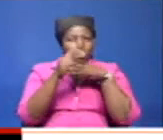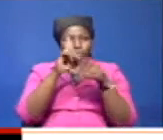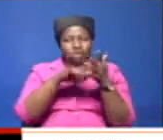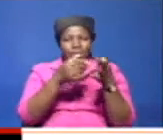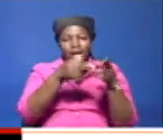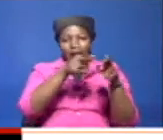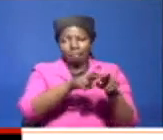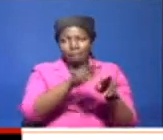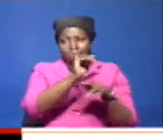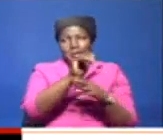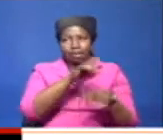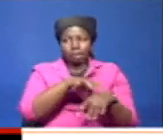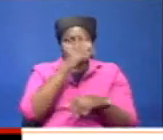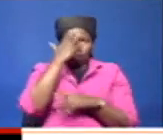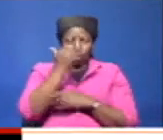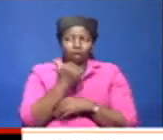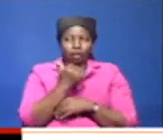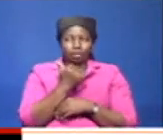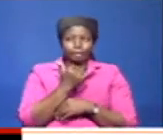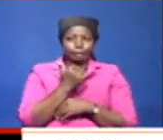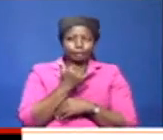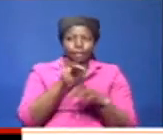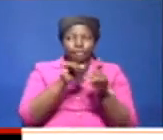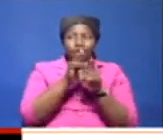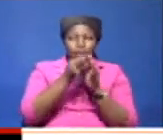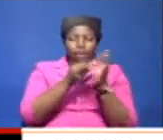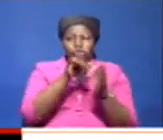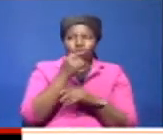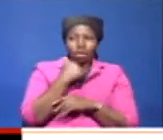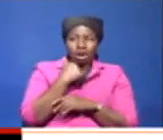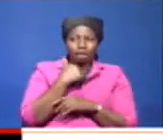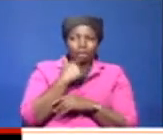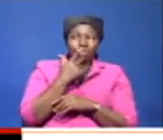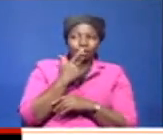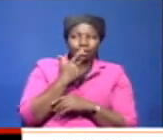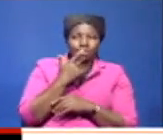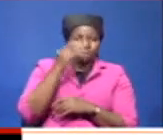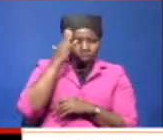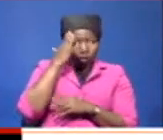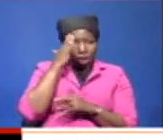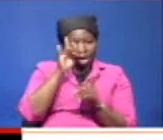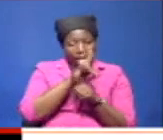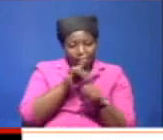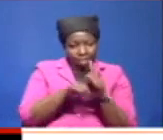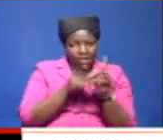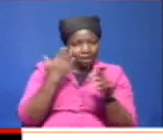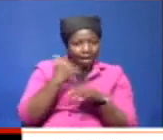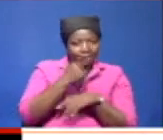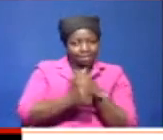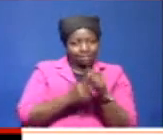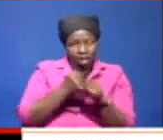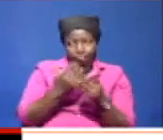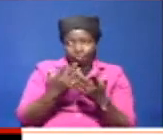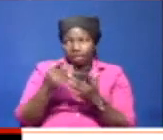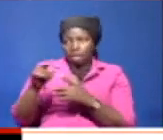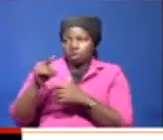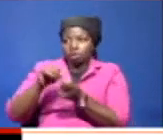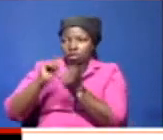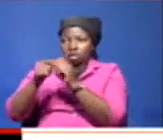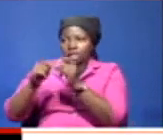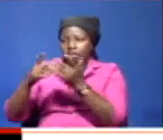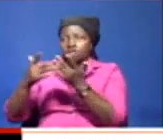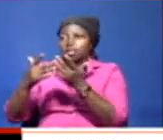Because your notes, even if you had the notes from last year, I don't think it was reversed on the day. It's just that it was run in